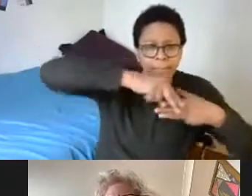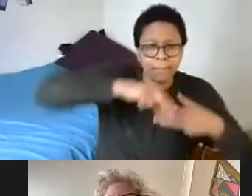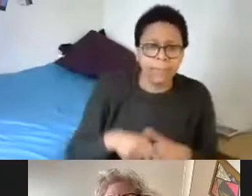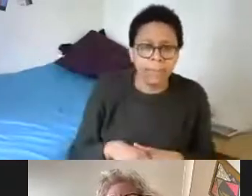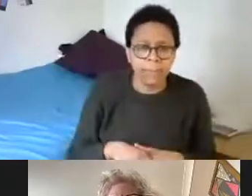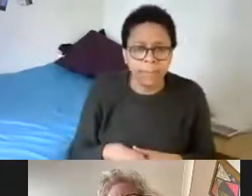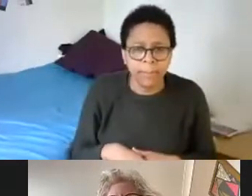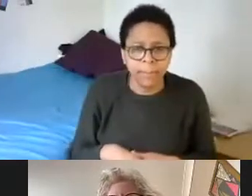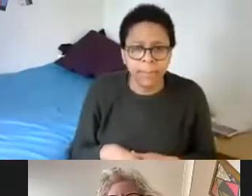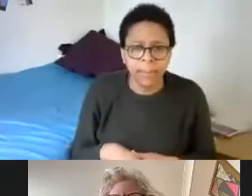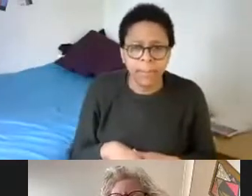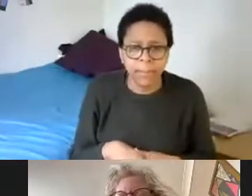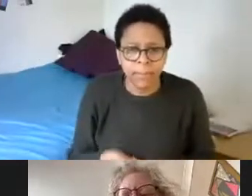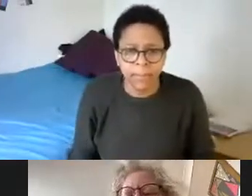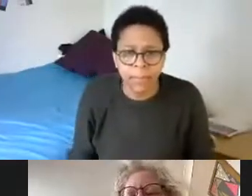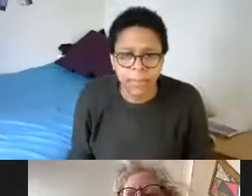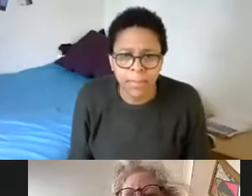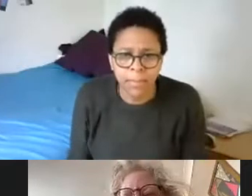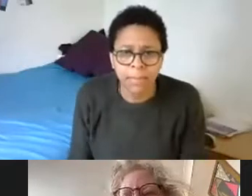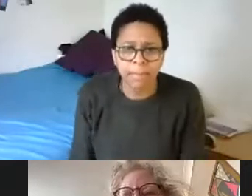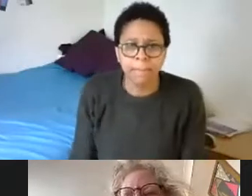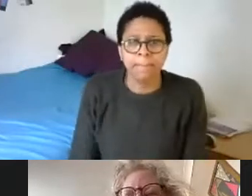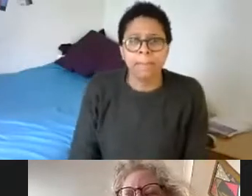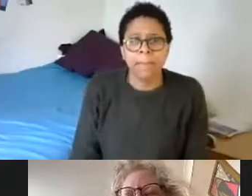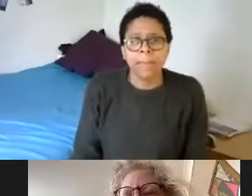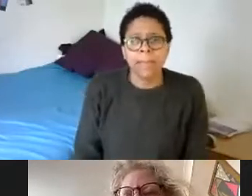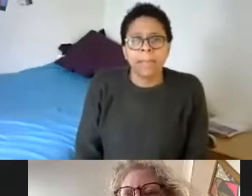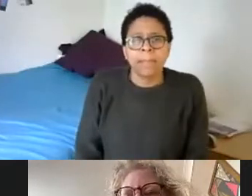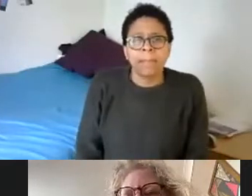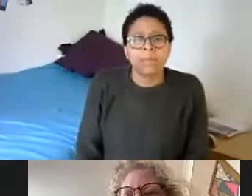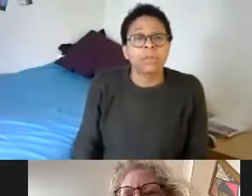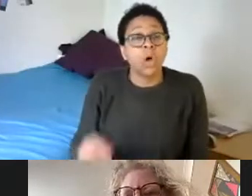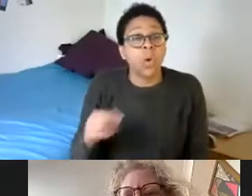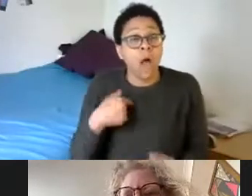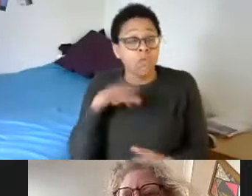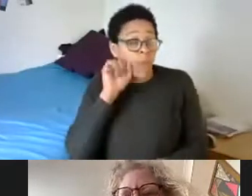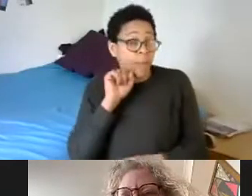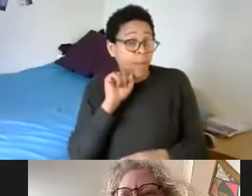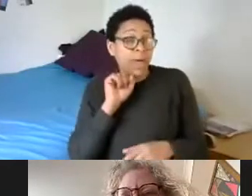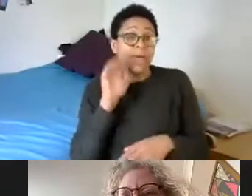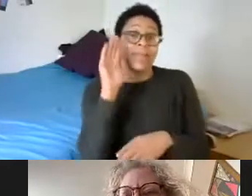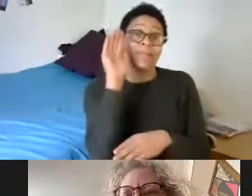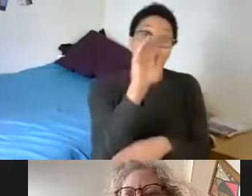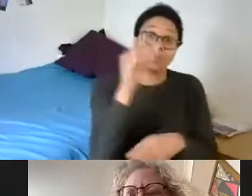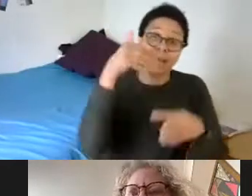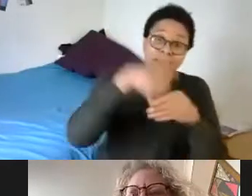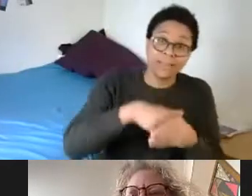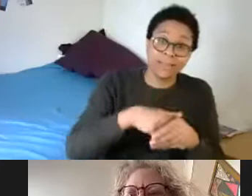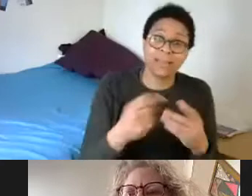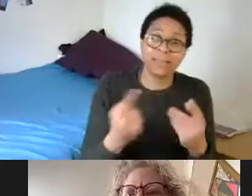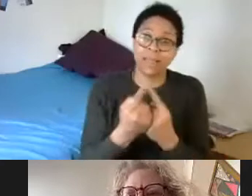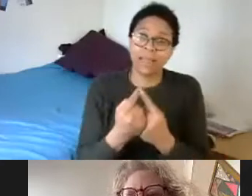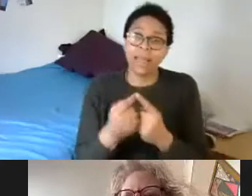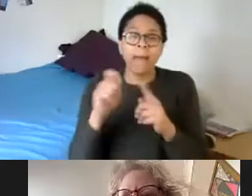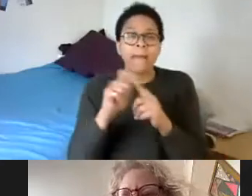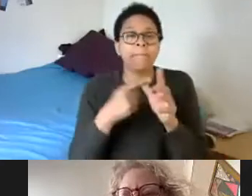Julia Rope, who's doing the Madge Gill outside in thing at Pallant House Gallery. I don't know if you've heard about that, but